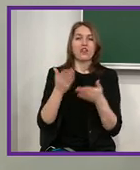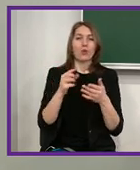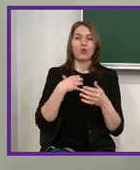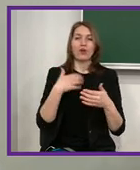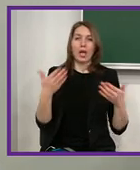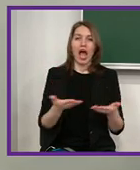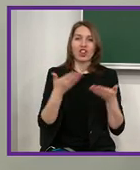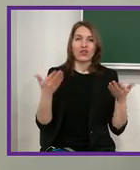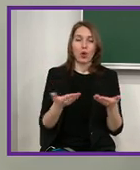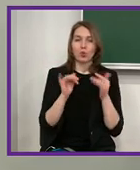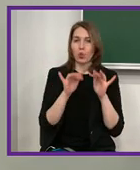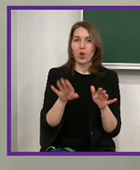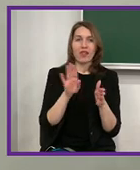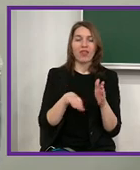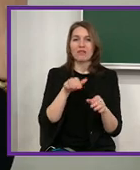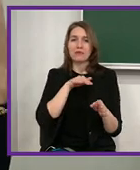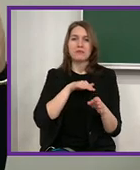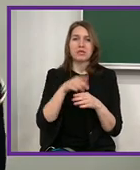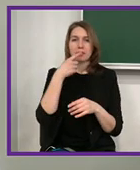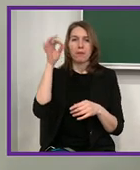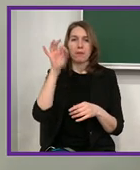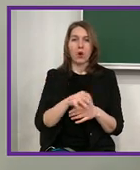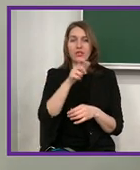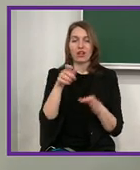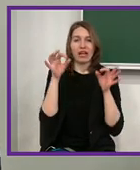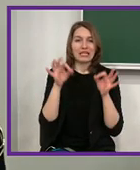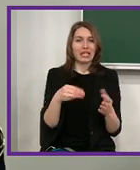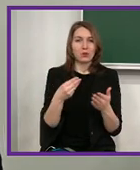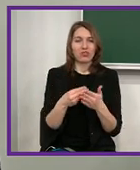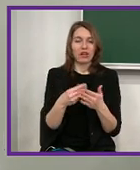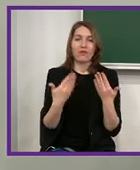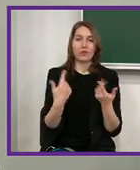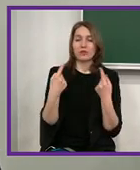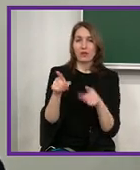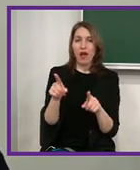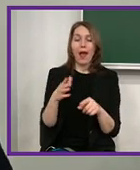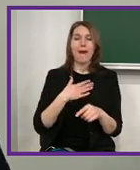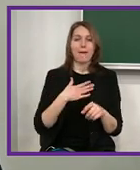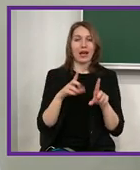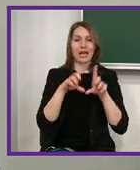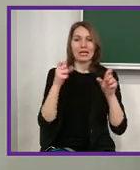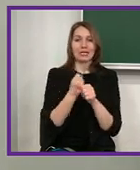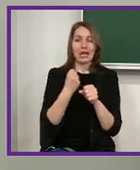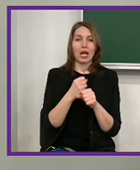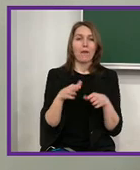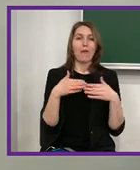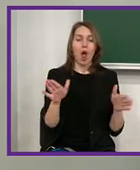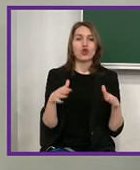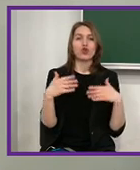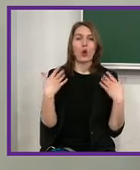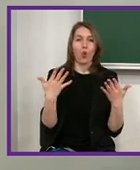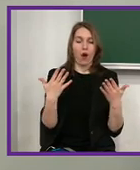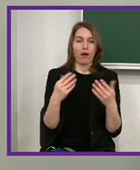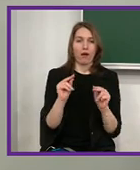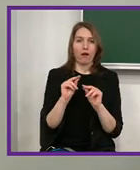I said, my institution has developed a kind of a fairly extensive handbook on human rights impact assessment processes, which is very